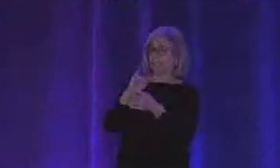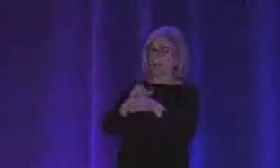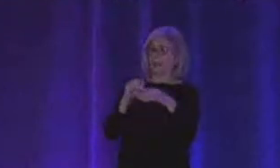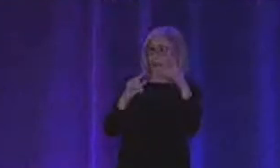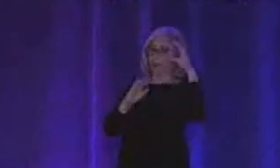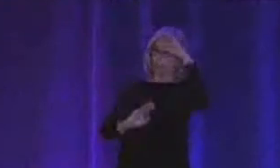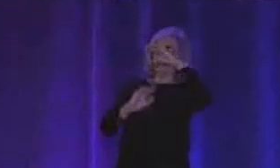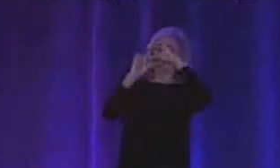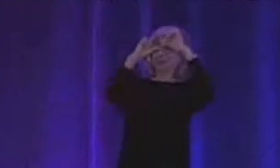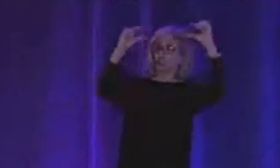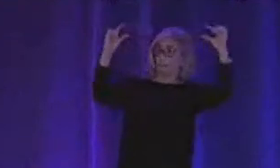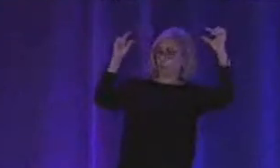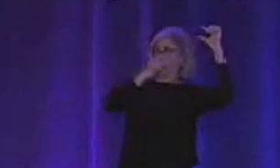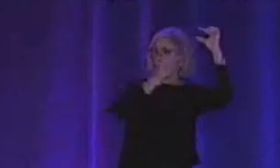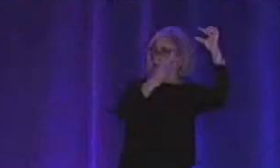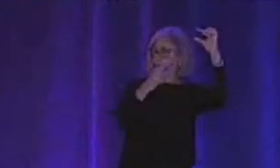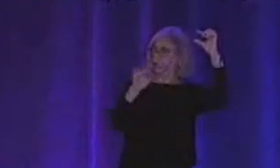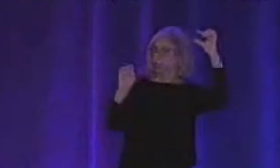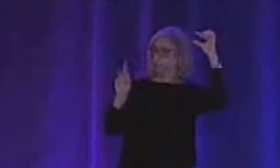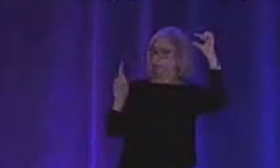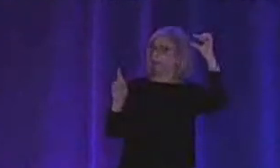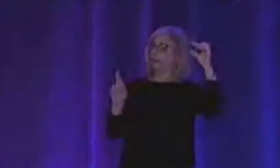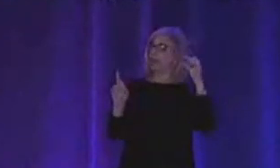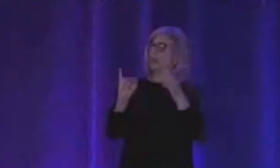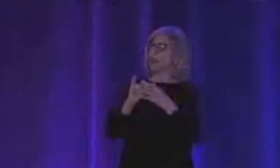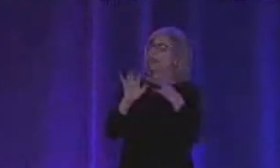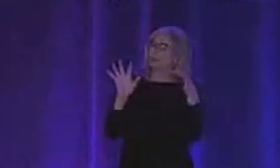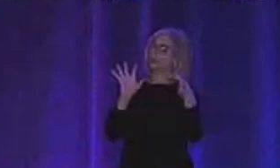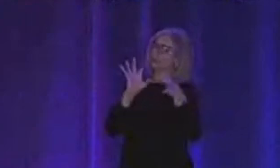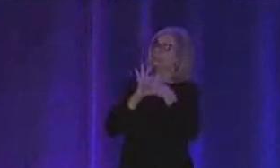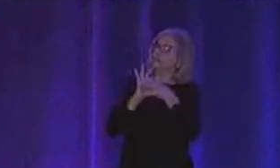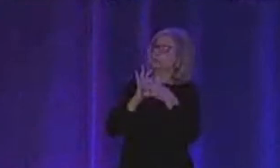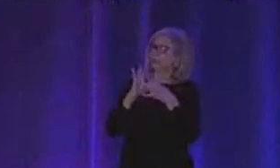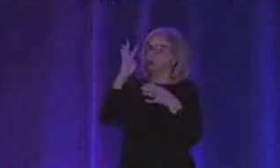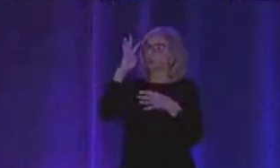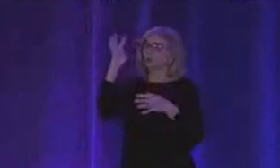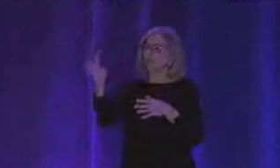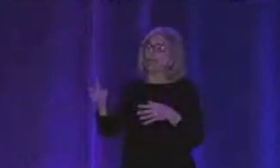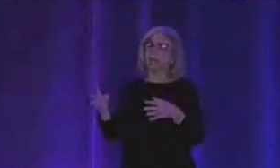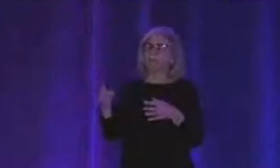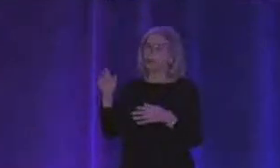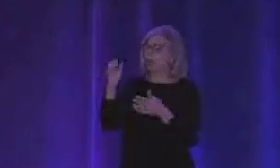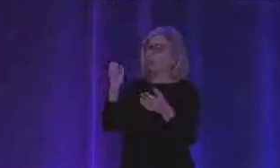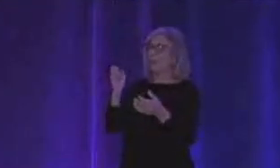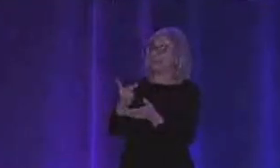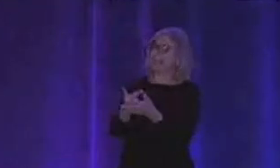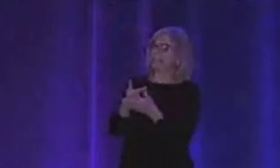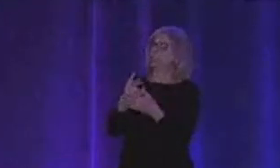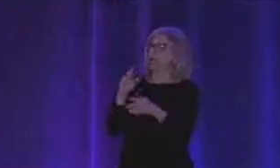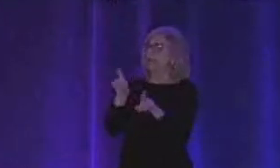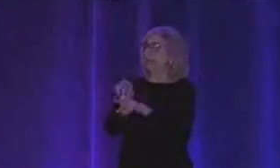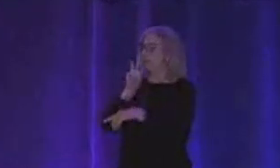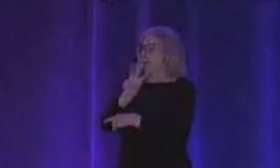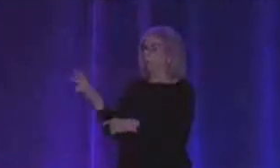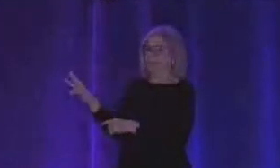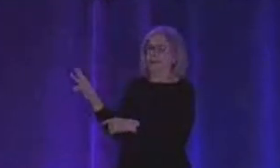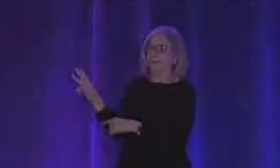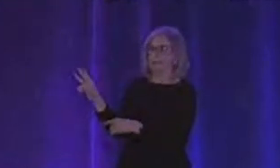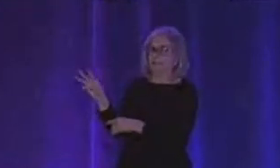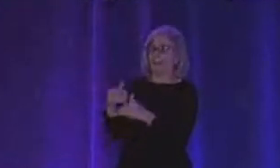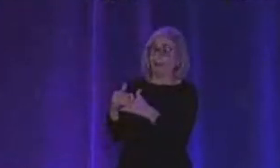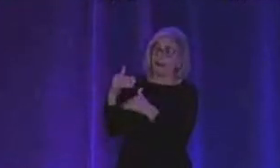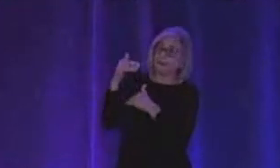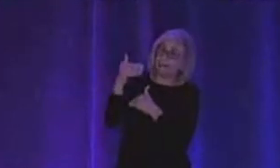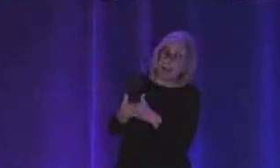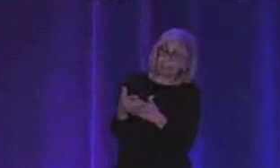server. So that is how you create that connection between the authentication device and the website. So next, we